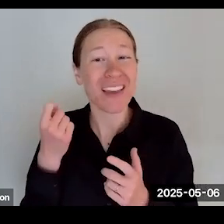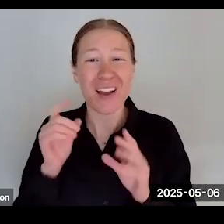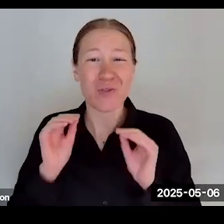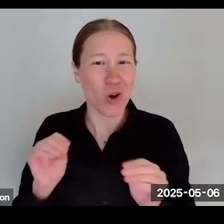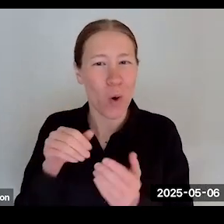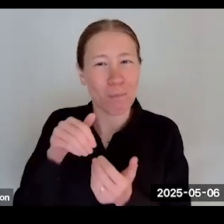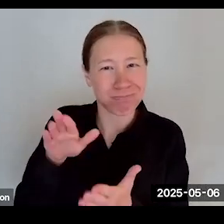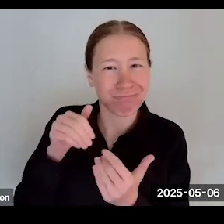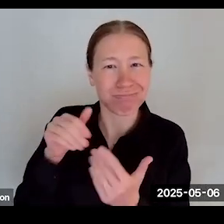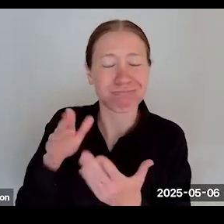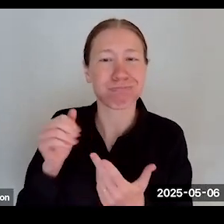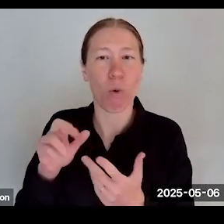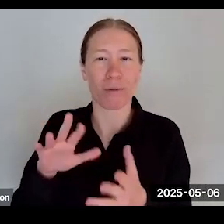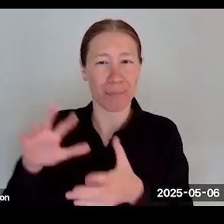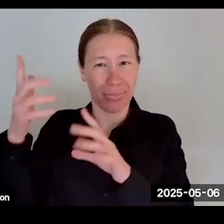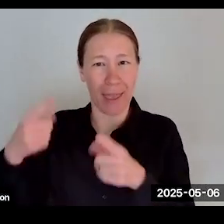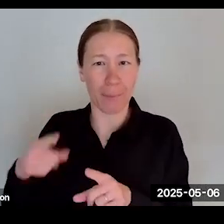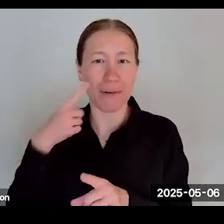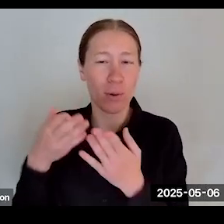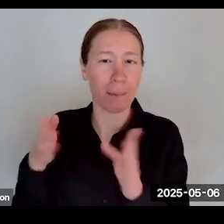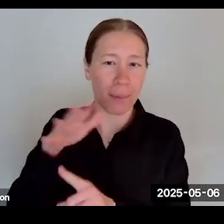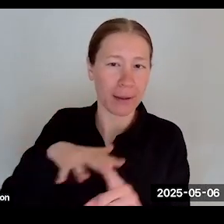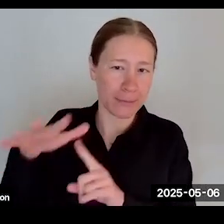causing a disturbance in a public space.